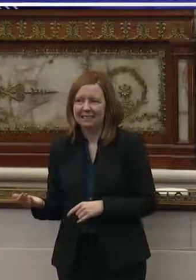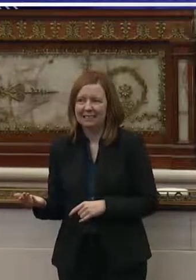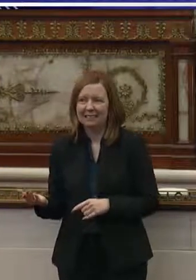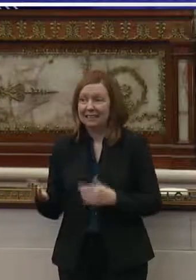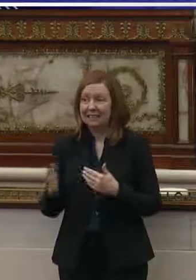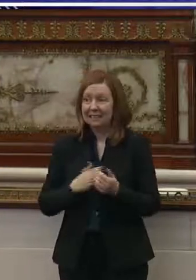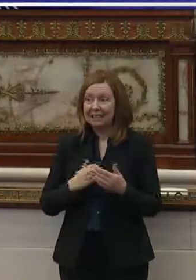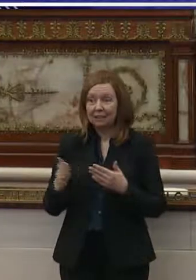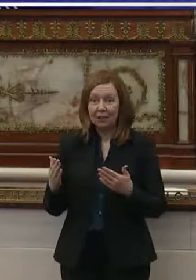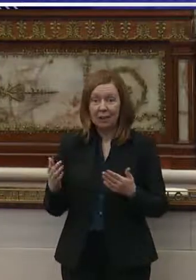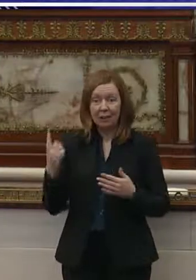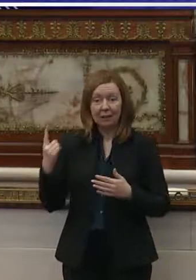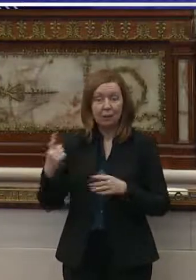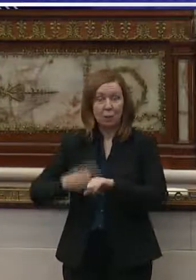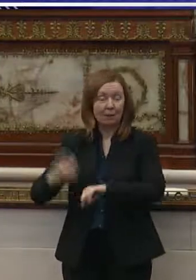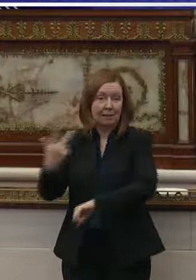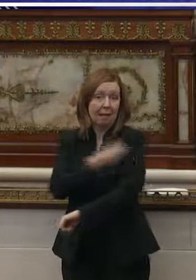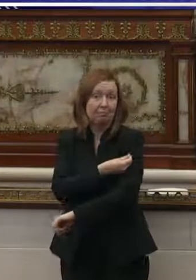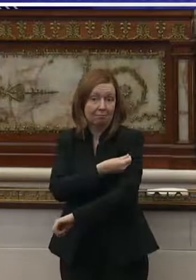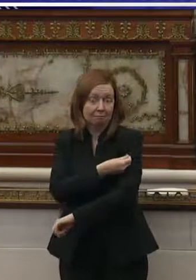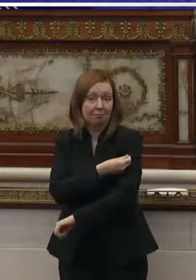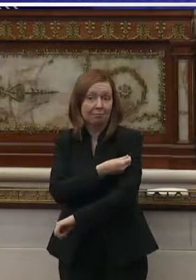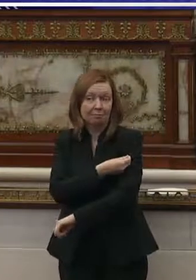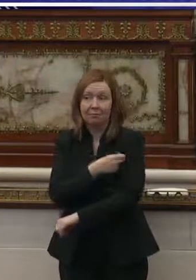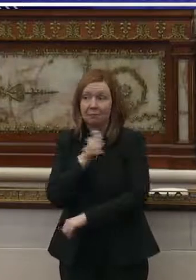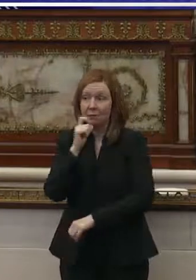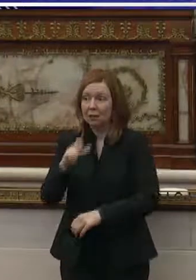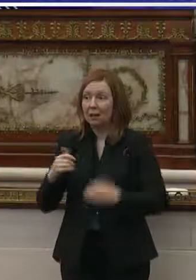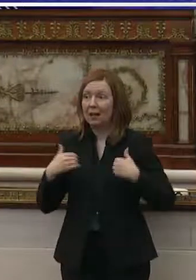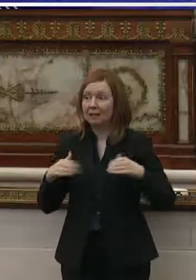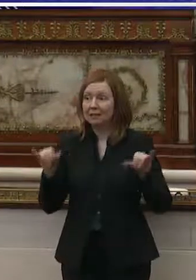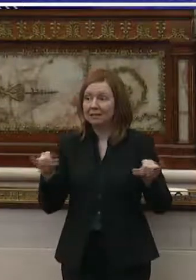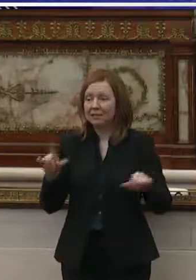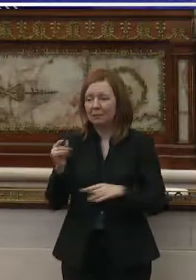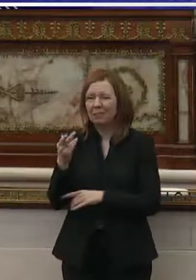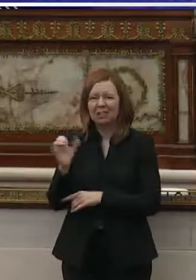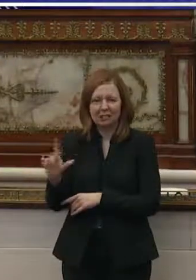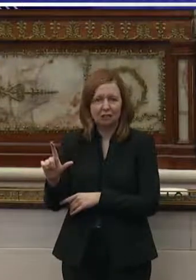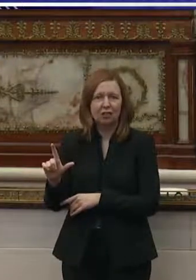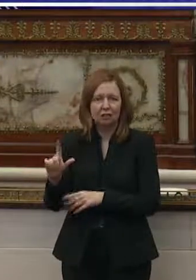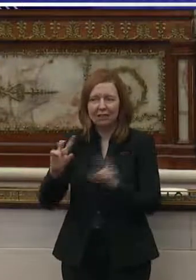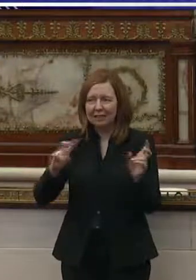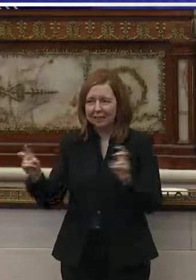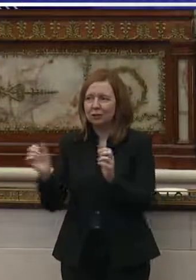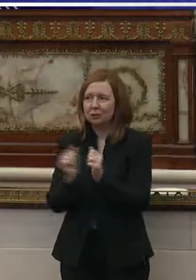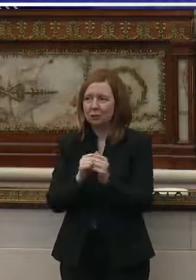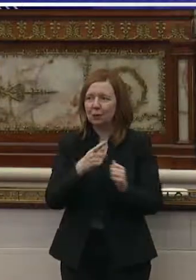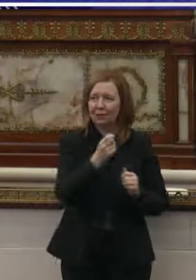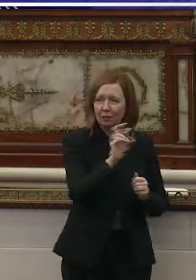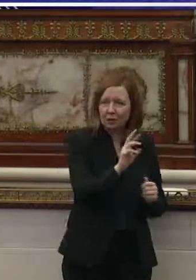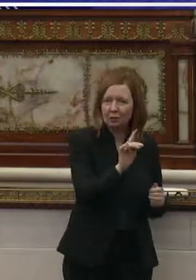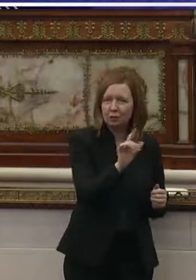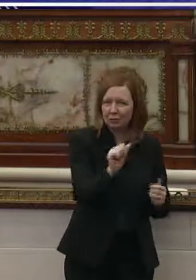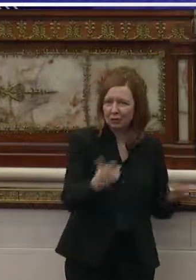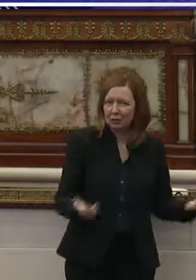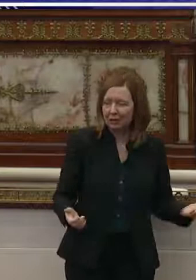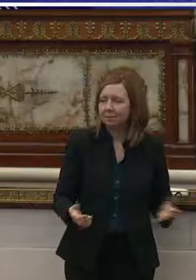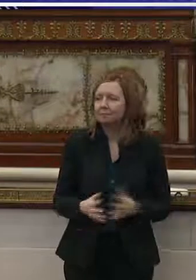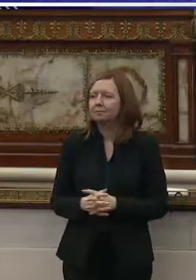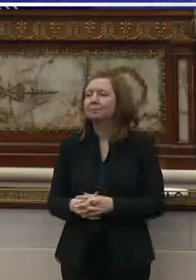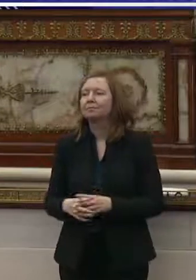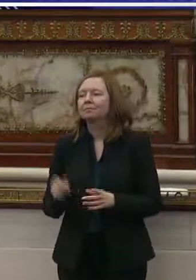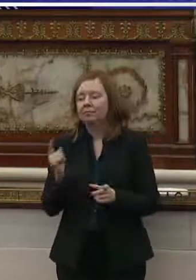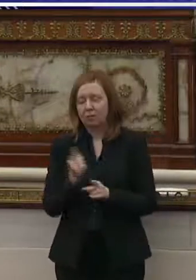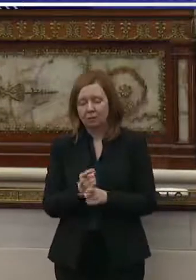even though it's a one-shot dose and you don't have the same logistical issues that you have with the Pfizer and Moderna vaccine. Yeah,